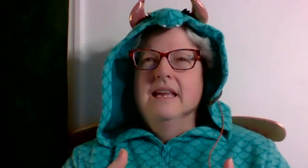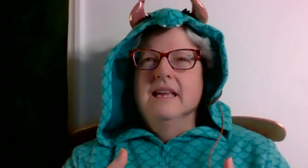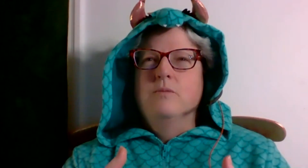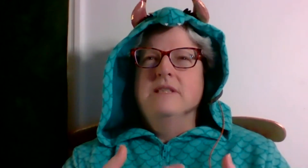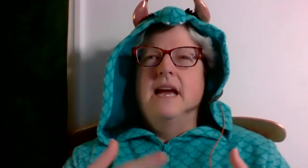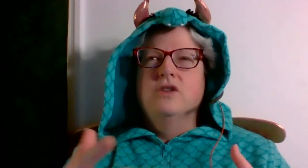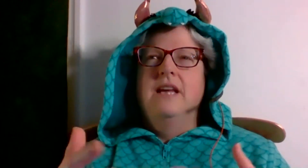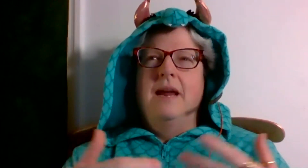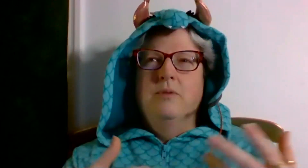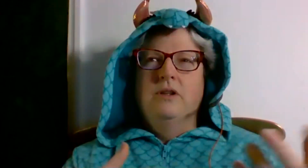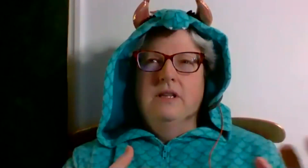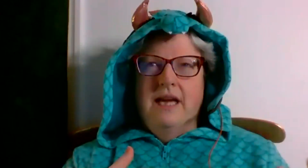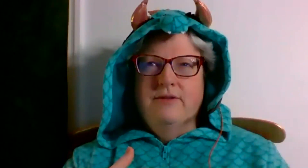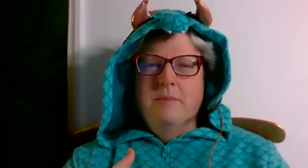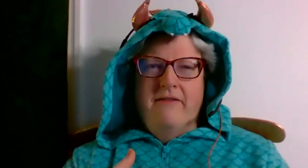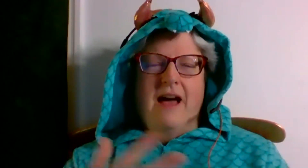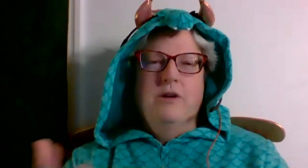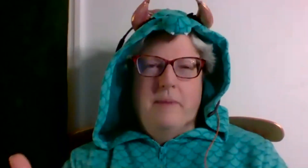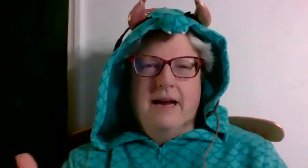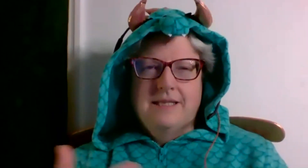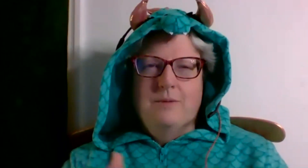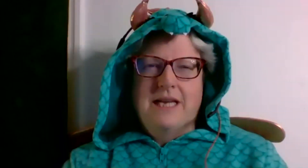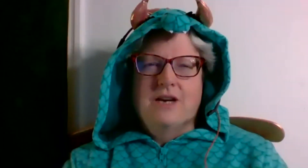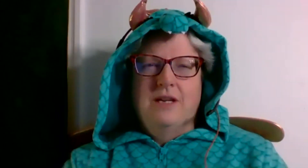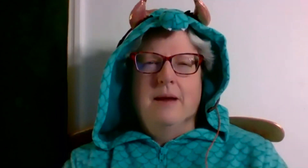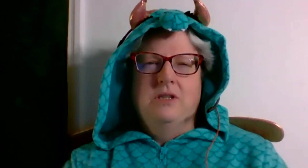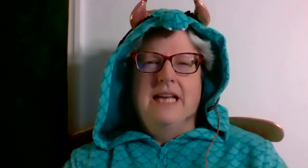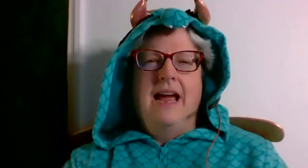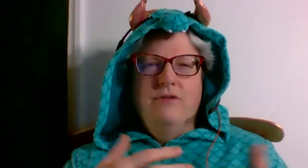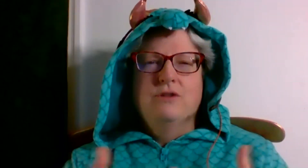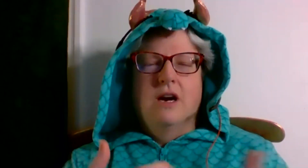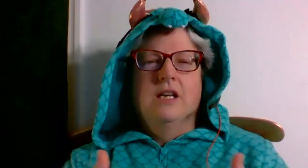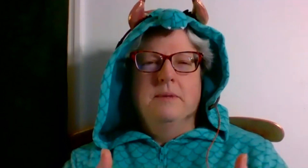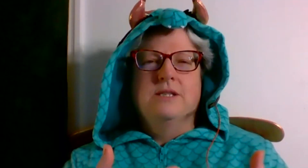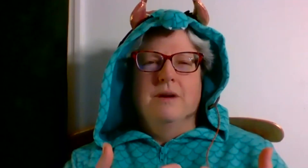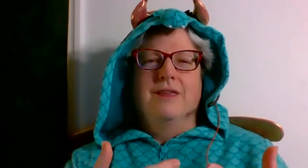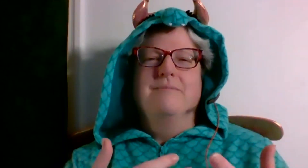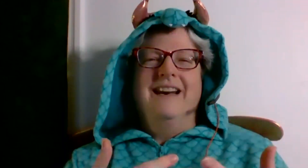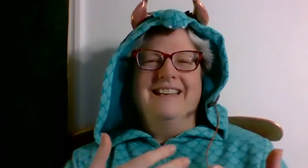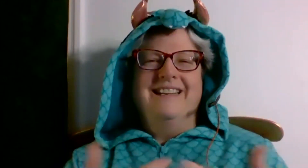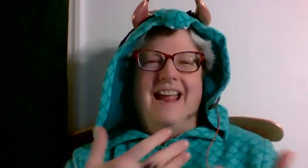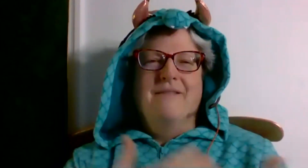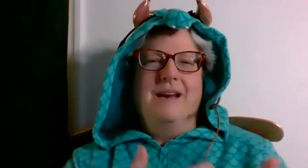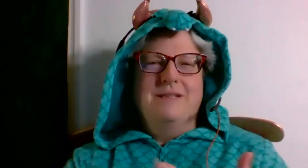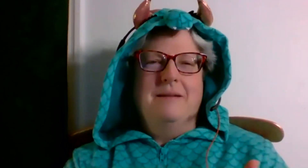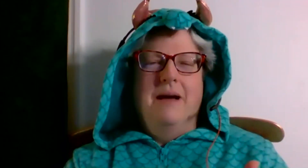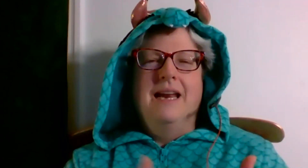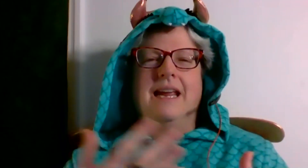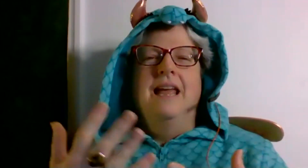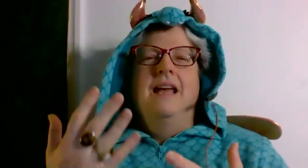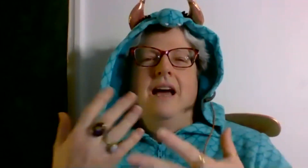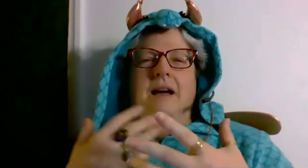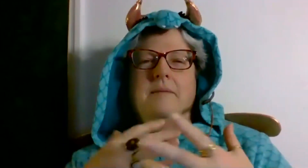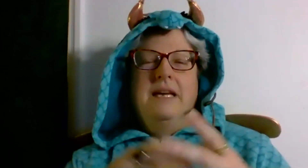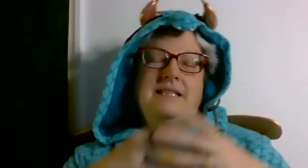I was actually able, after my father passed, I was actually able to have those arguments with him that I didn't have when he was in